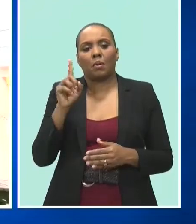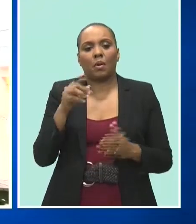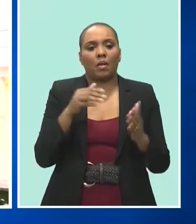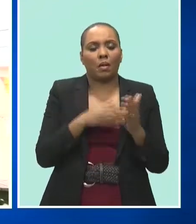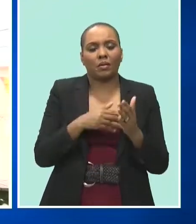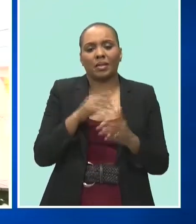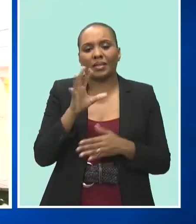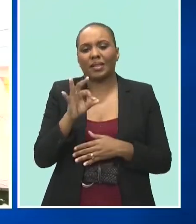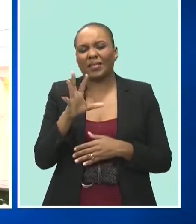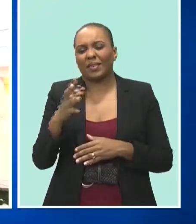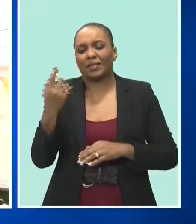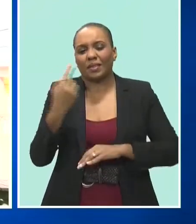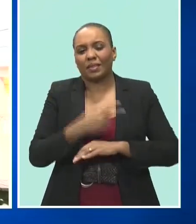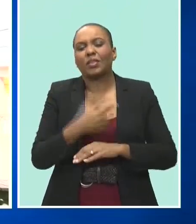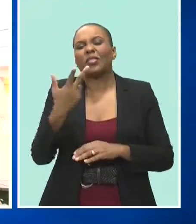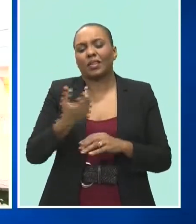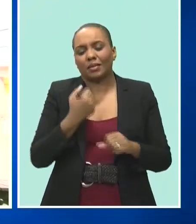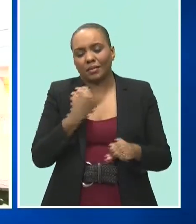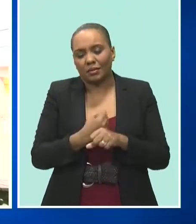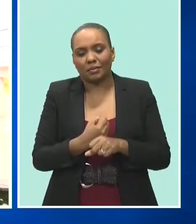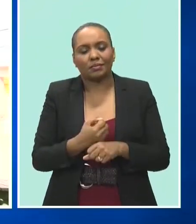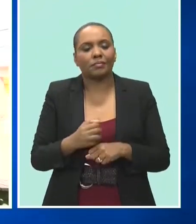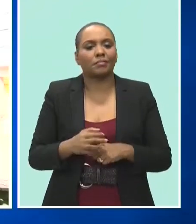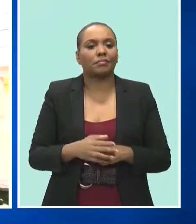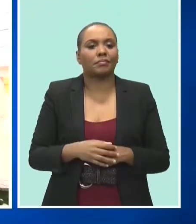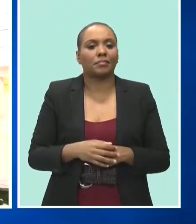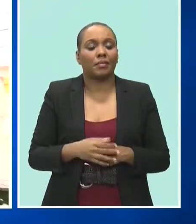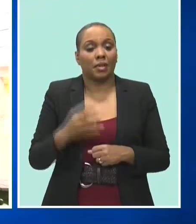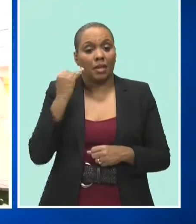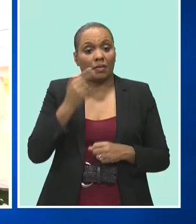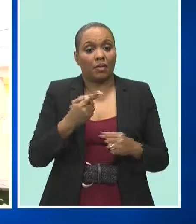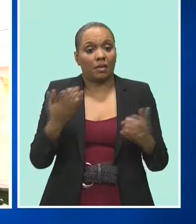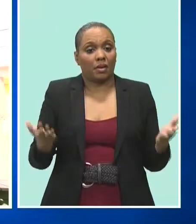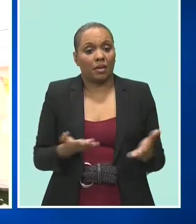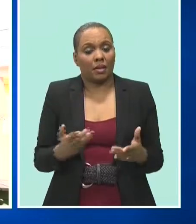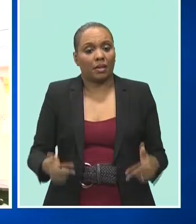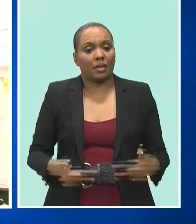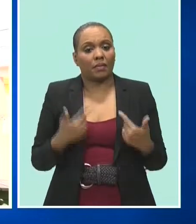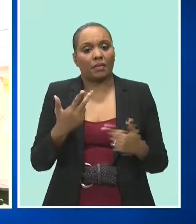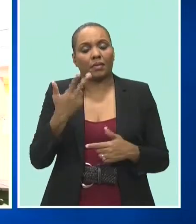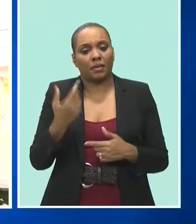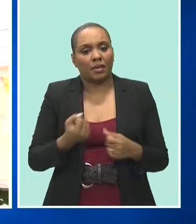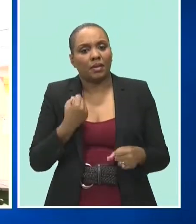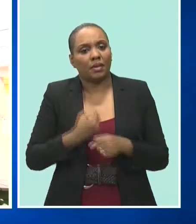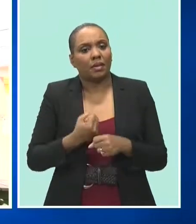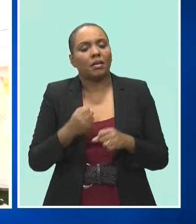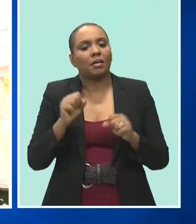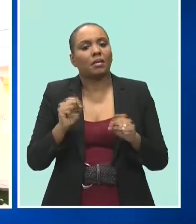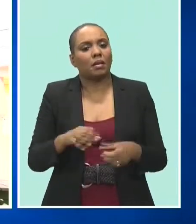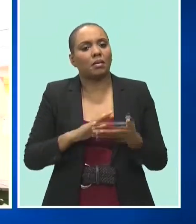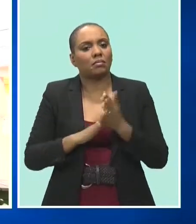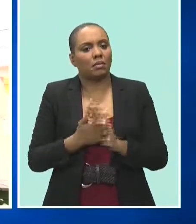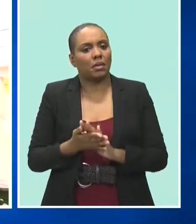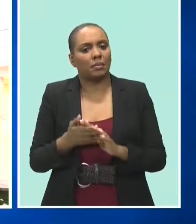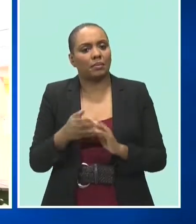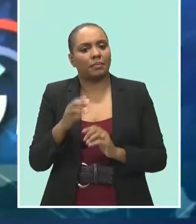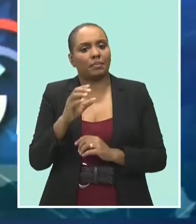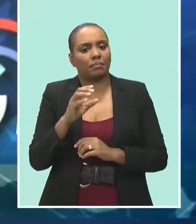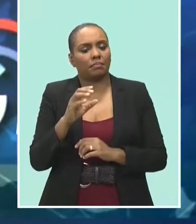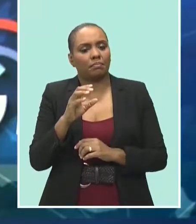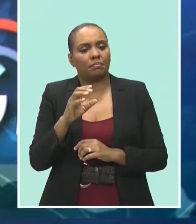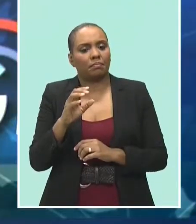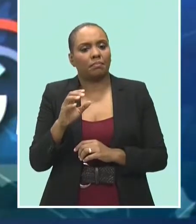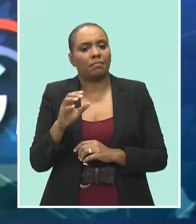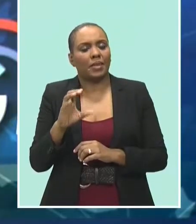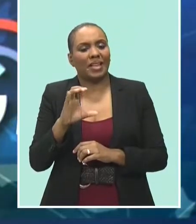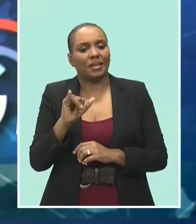1,095 days, in other words 3 years out of 5 or 6 years following that, to become citizens of this country.